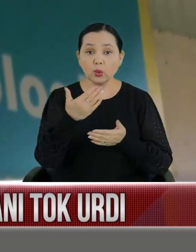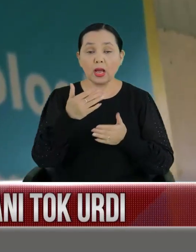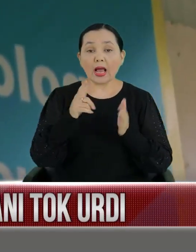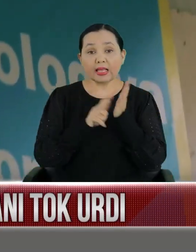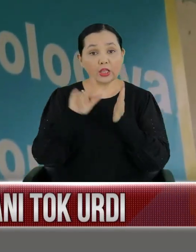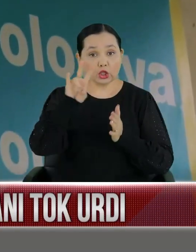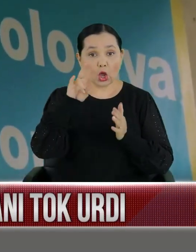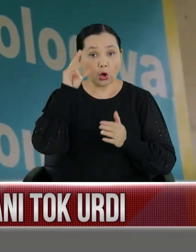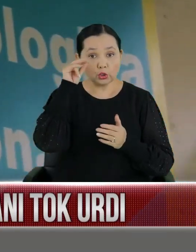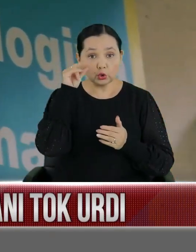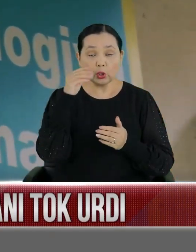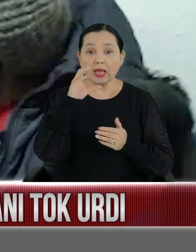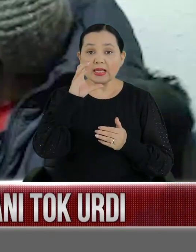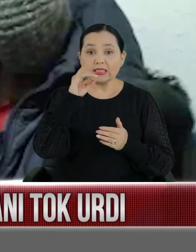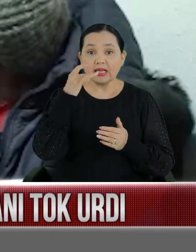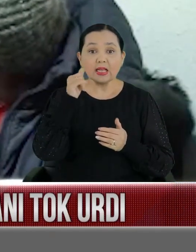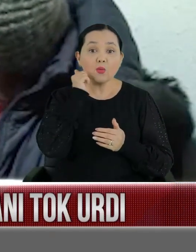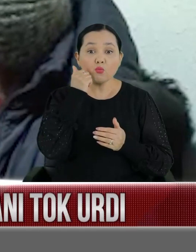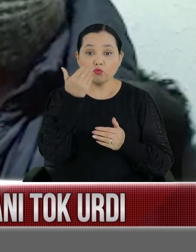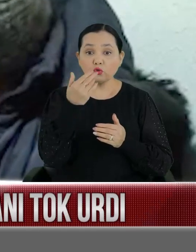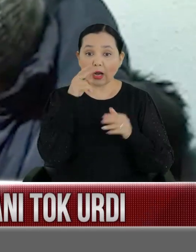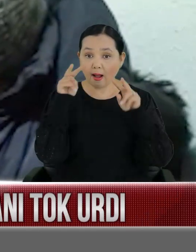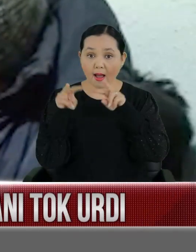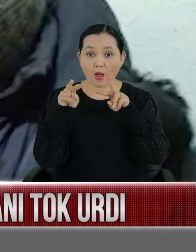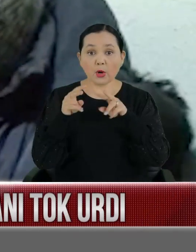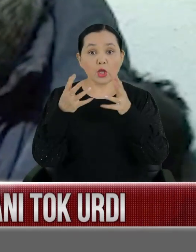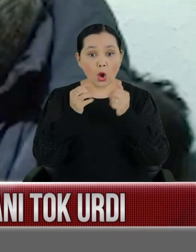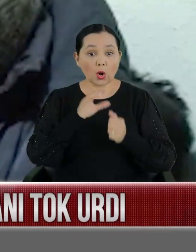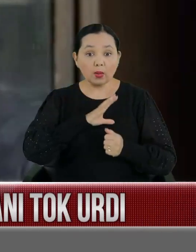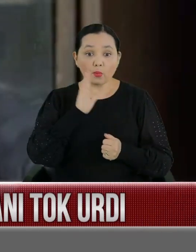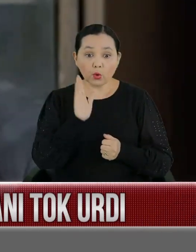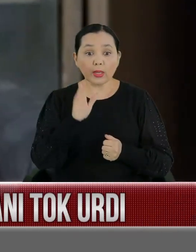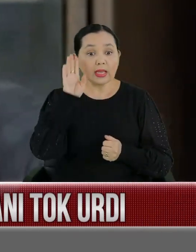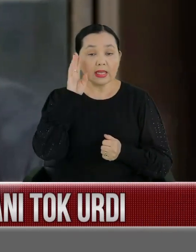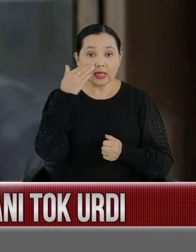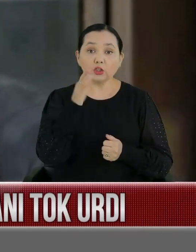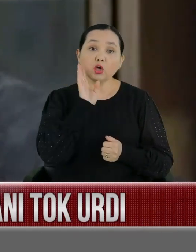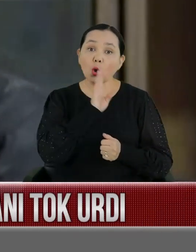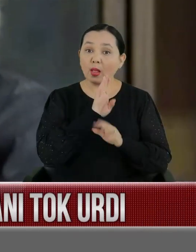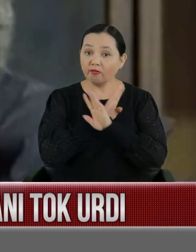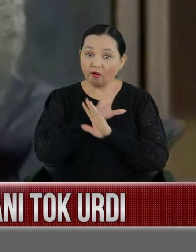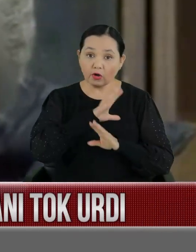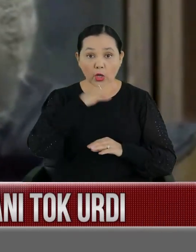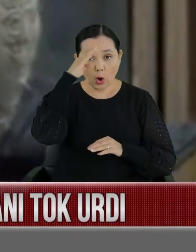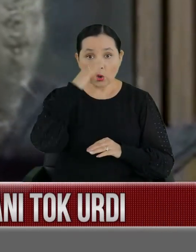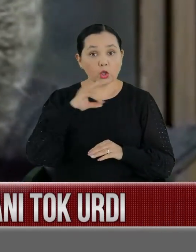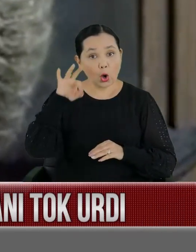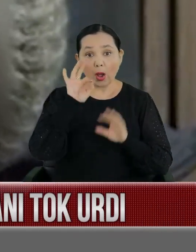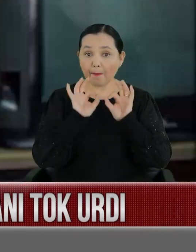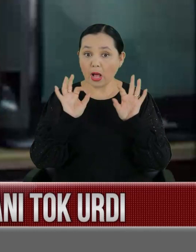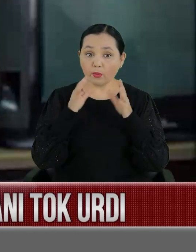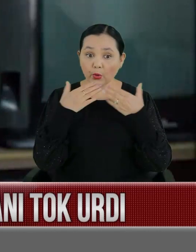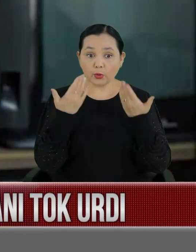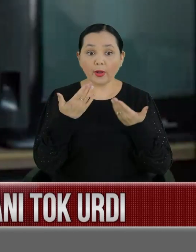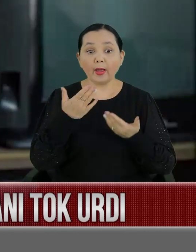yilning 7-noyabr sanasida Sergey buvisining qaramog'iga allaqachon olingan bo'lgan. Yigitchaning onasi vafot etgan. Otasi haqida ma'lumot